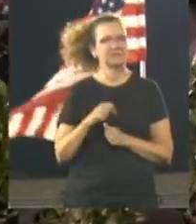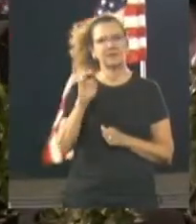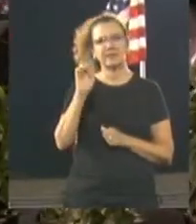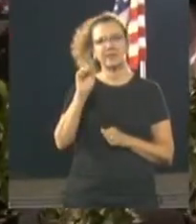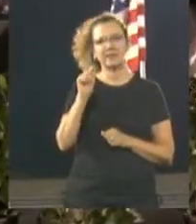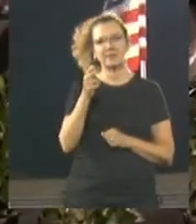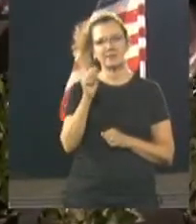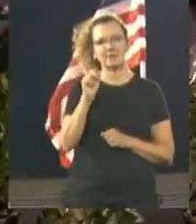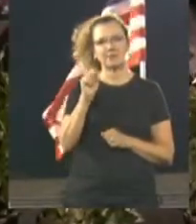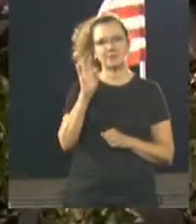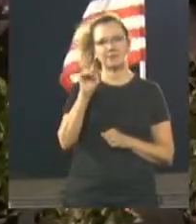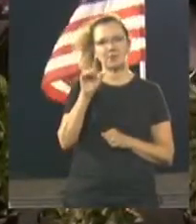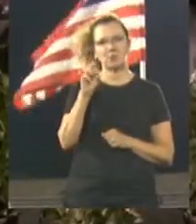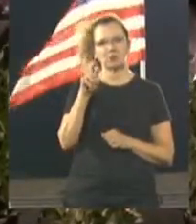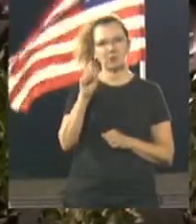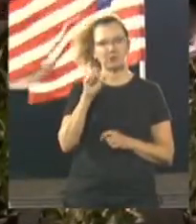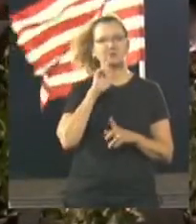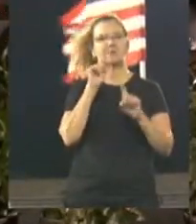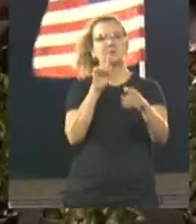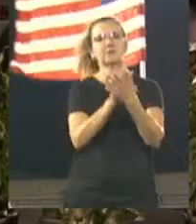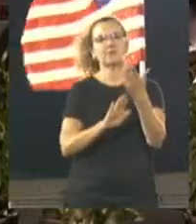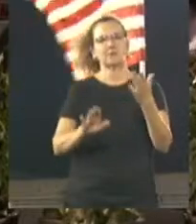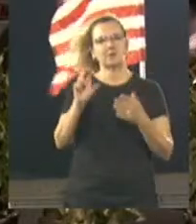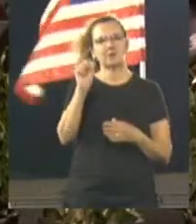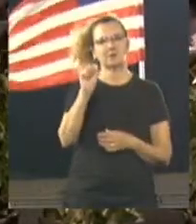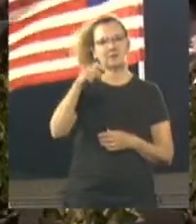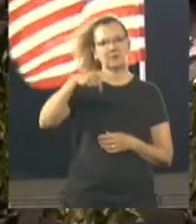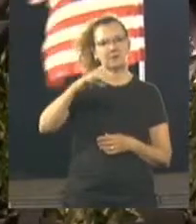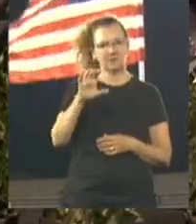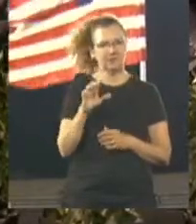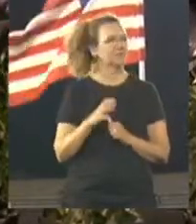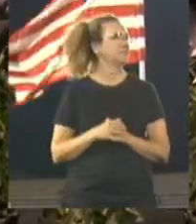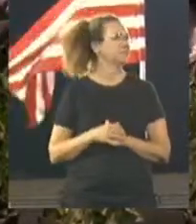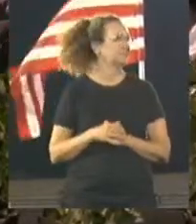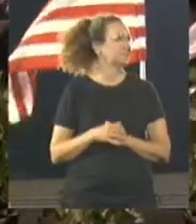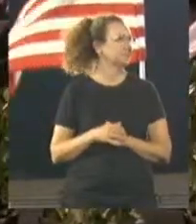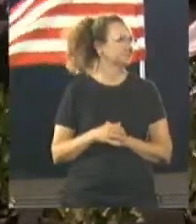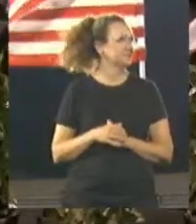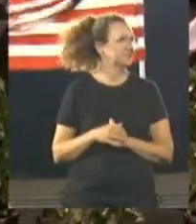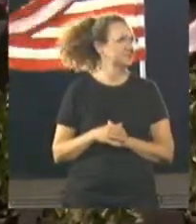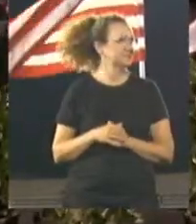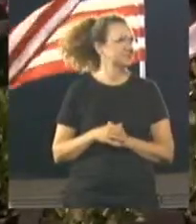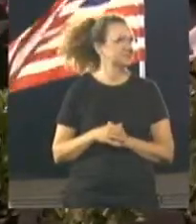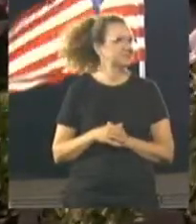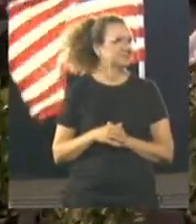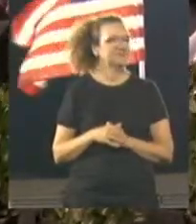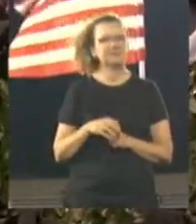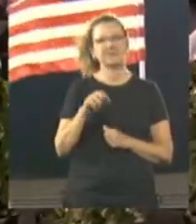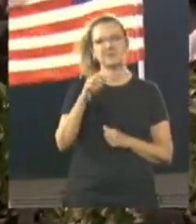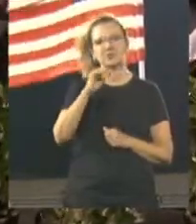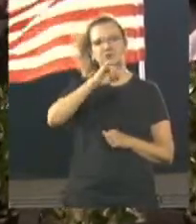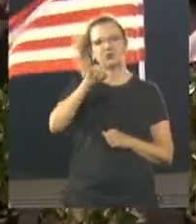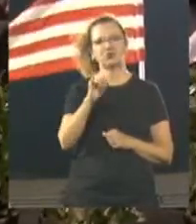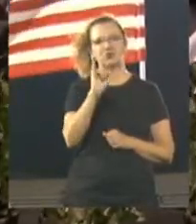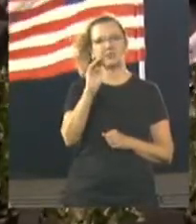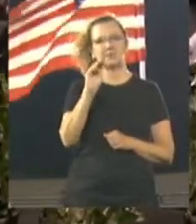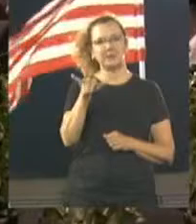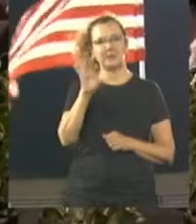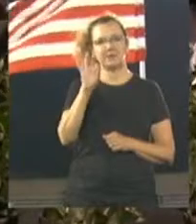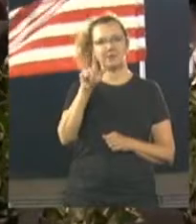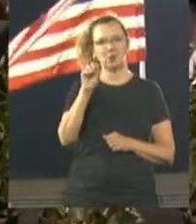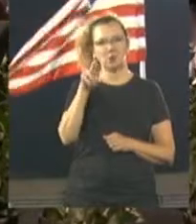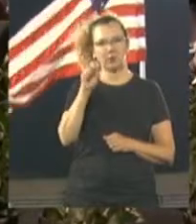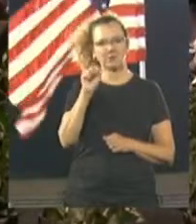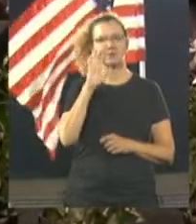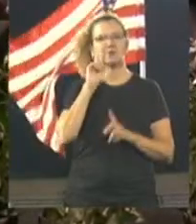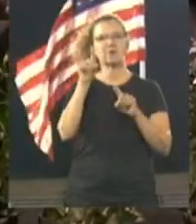Ethan Flores will be attending St. Philip's College. Jimmy Flores will be